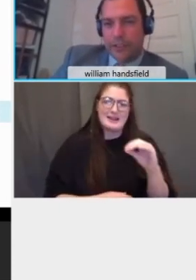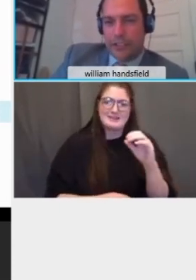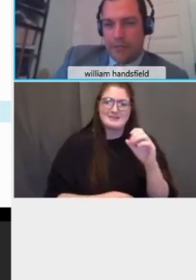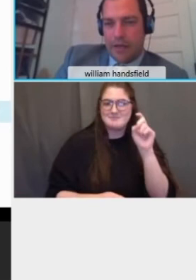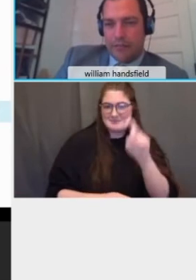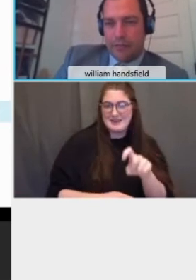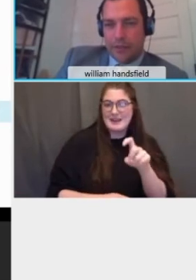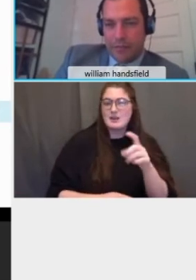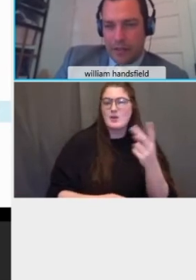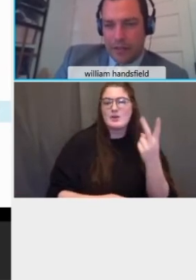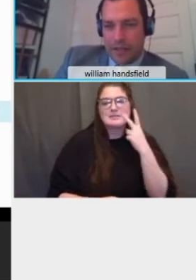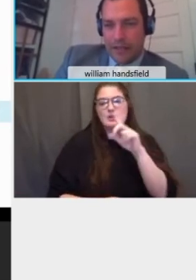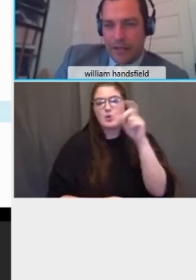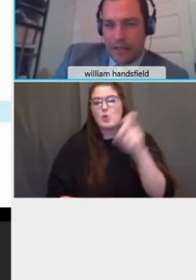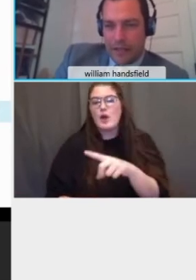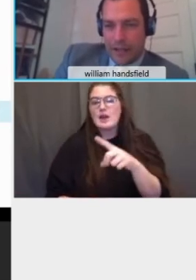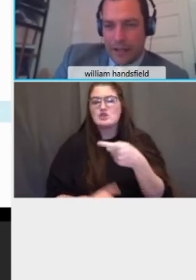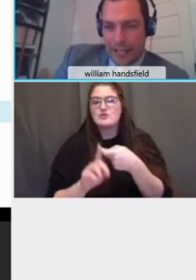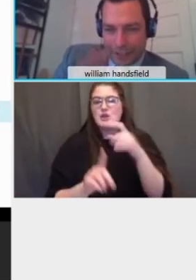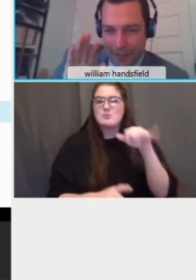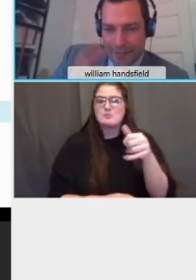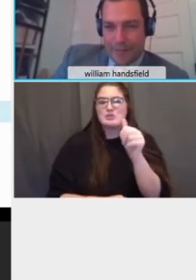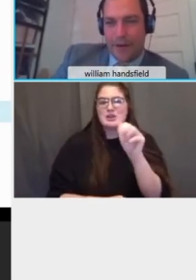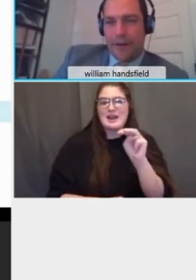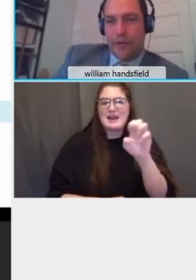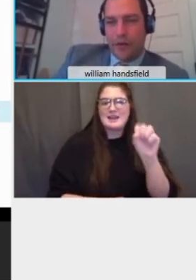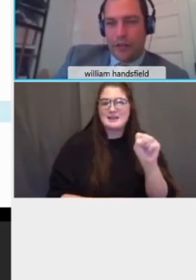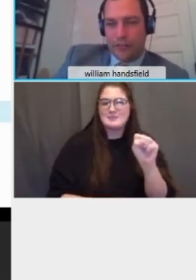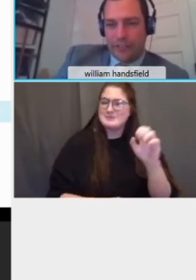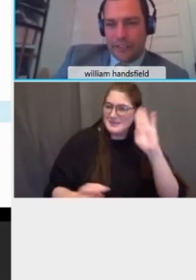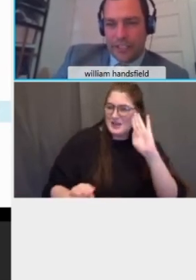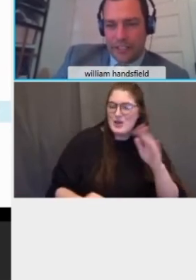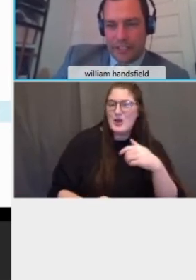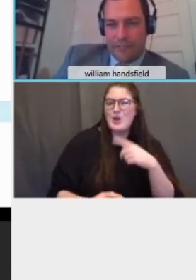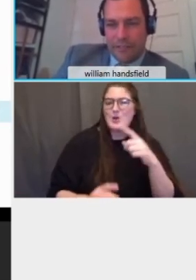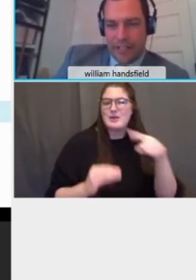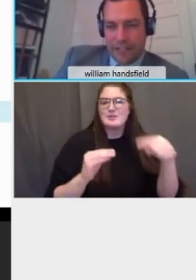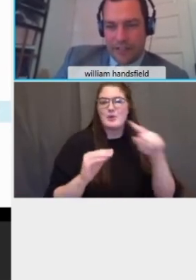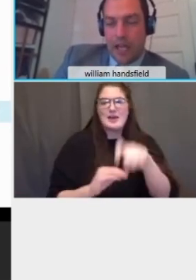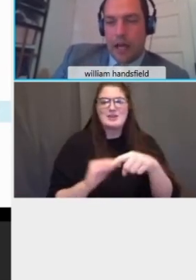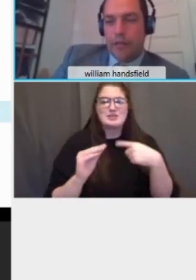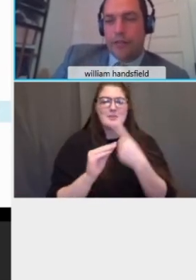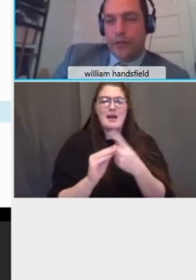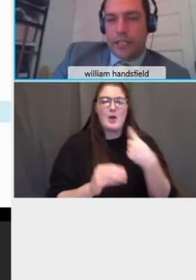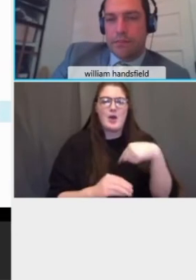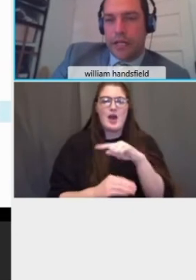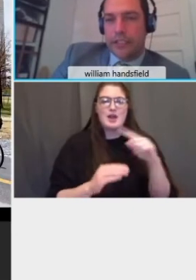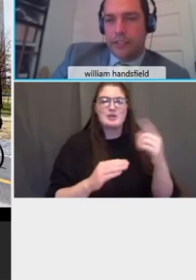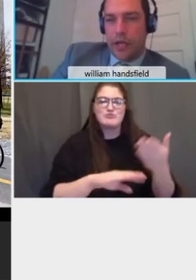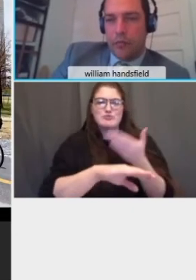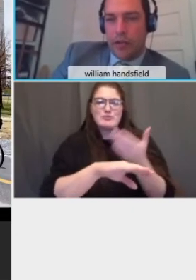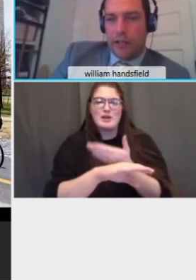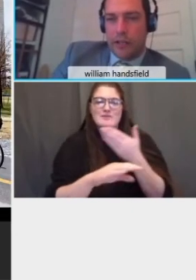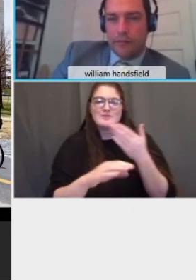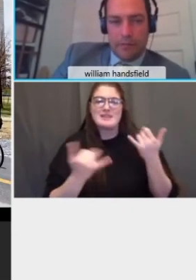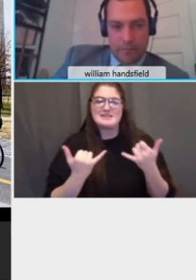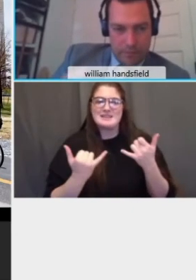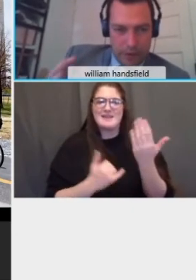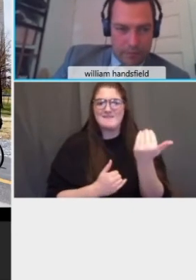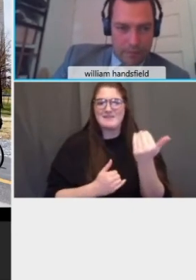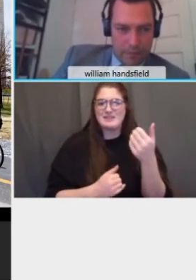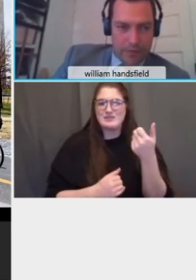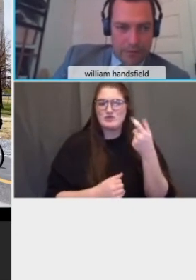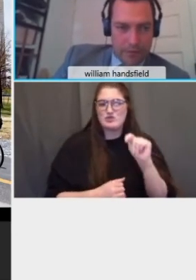There's a question just came in from James Harnett. Hi, James, about are we going to refresh the existing 15th Street? Through this project, no, we are